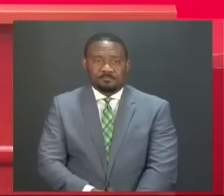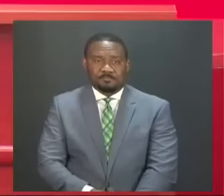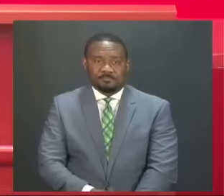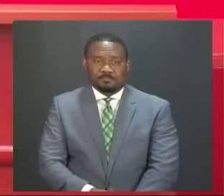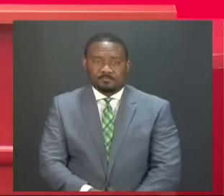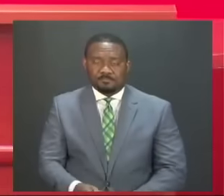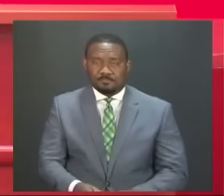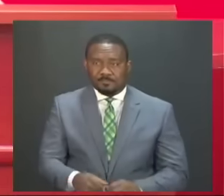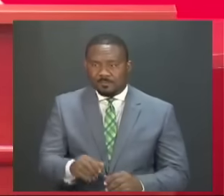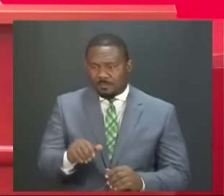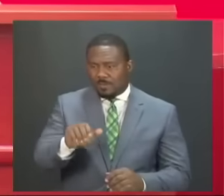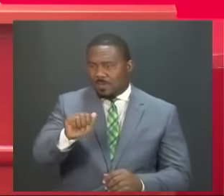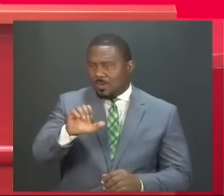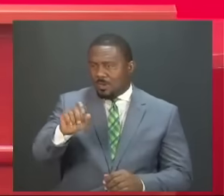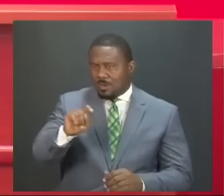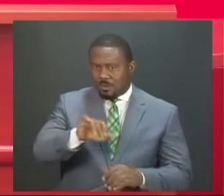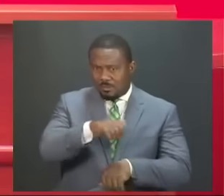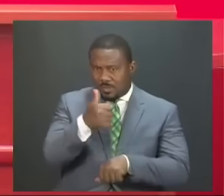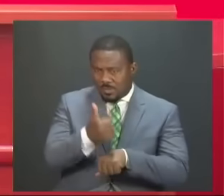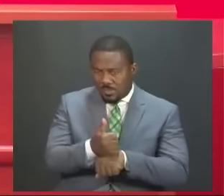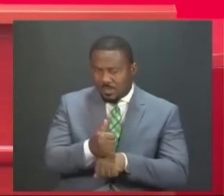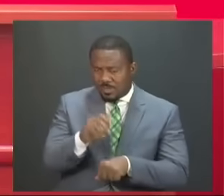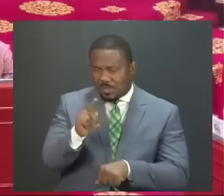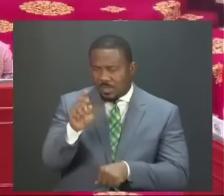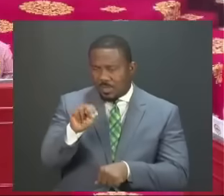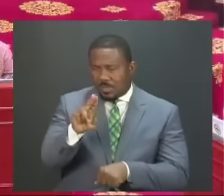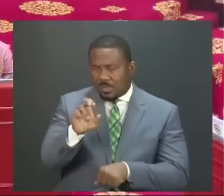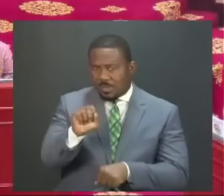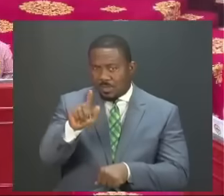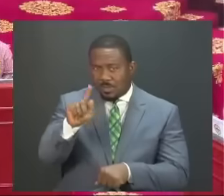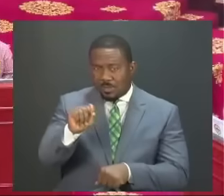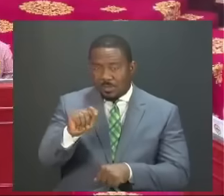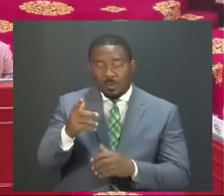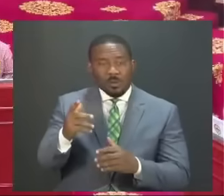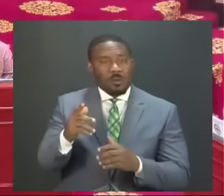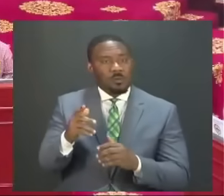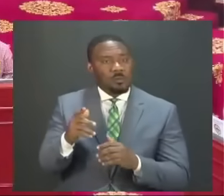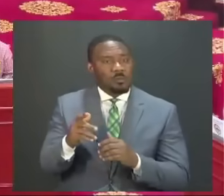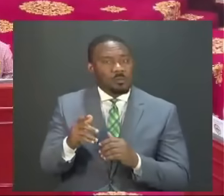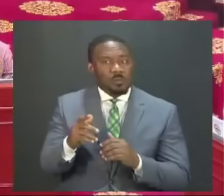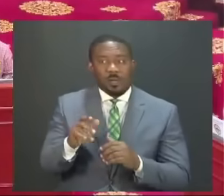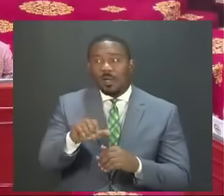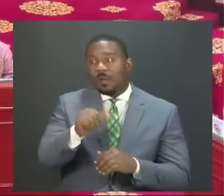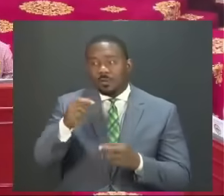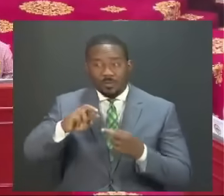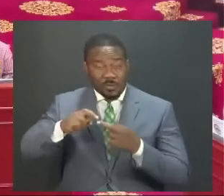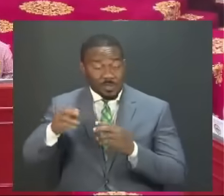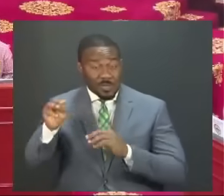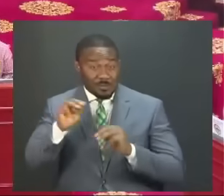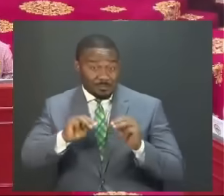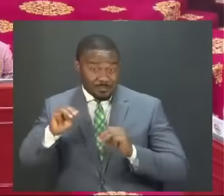An act to establish the Kwame Nkrumah University of Science and Technology, Kumasi, and to provide for related matters.